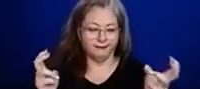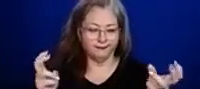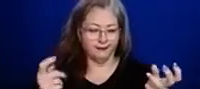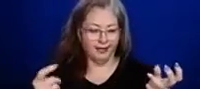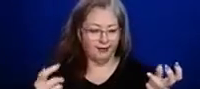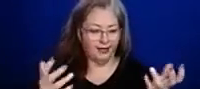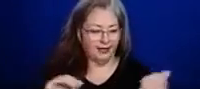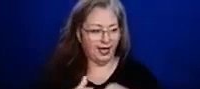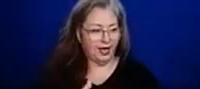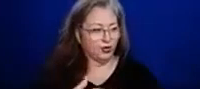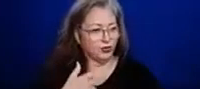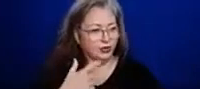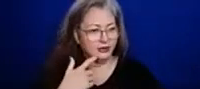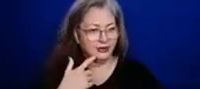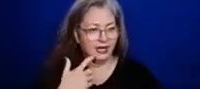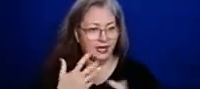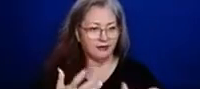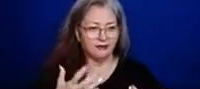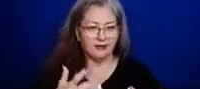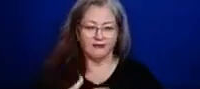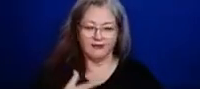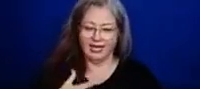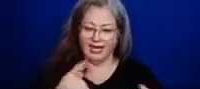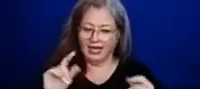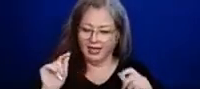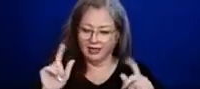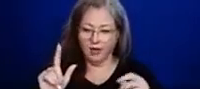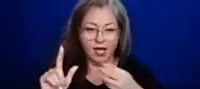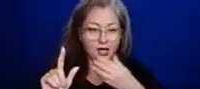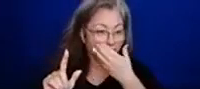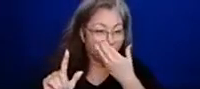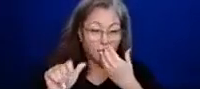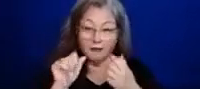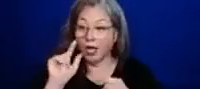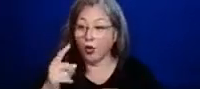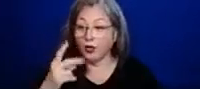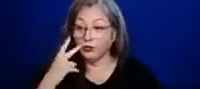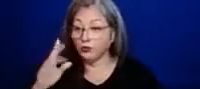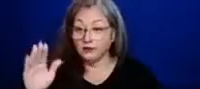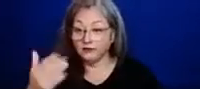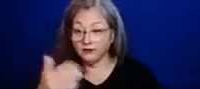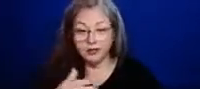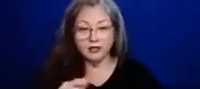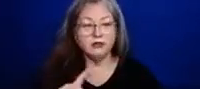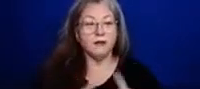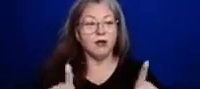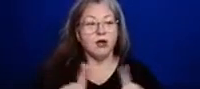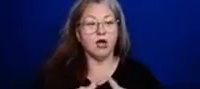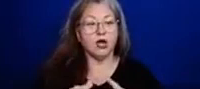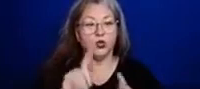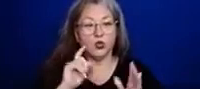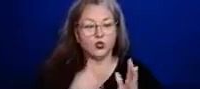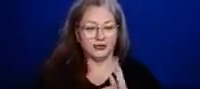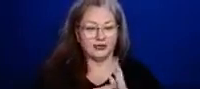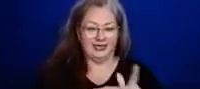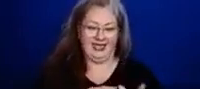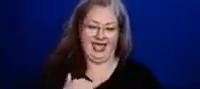a, how do you say, surprise feeling of not just seeing the fish, but seeing a plant